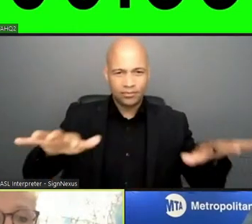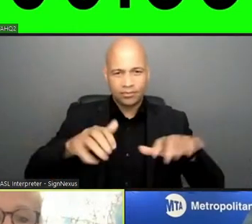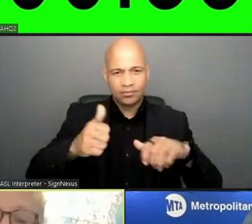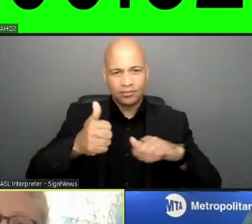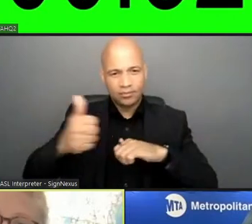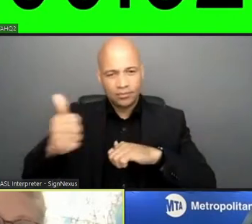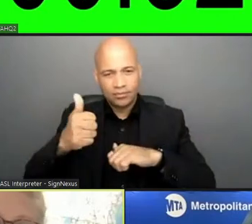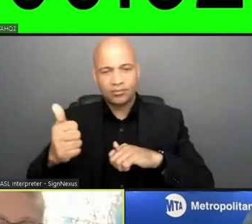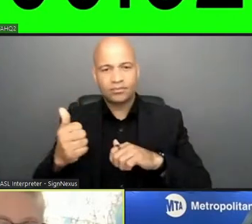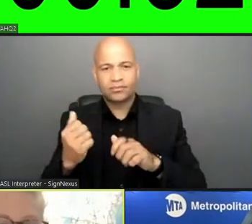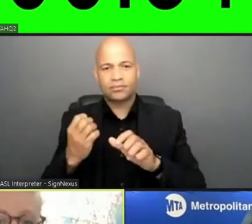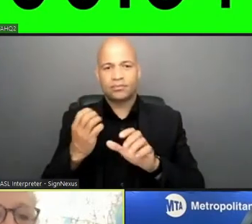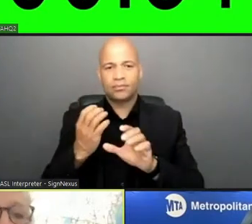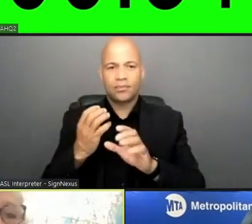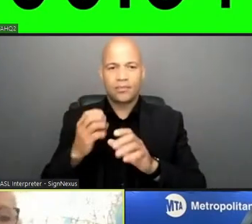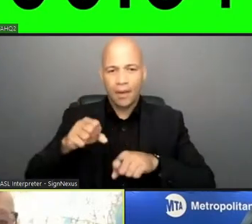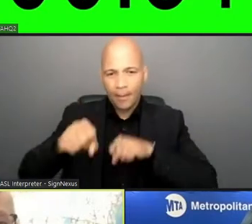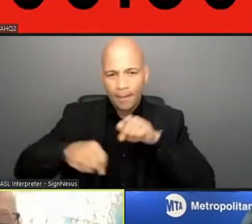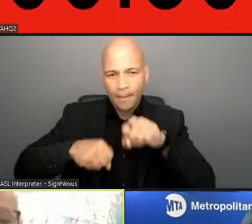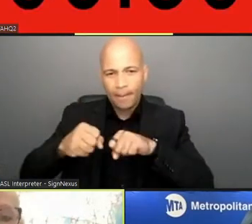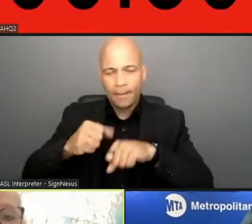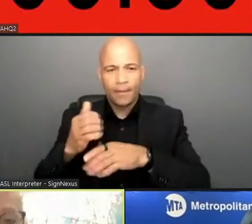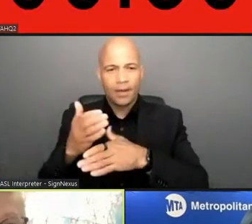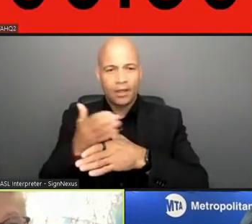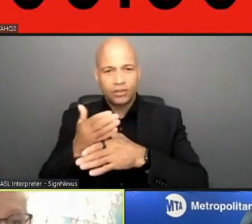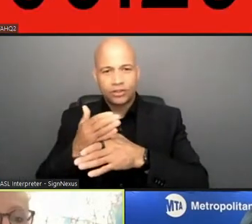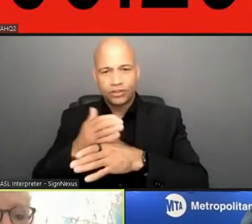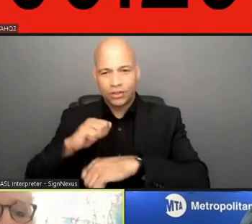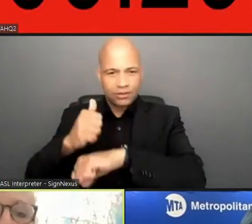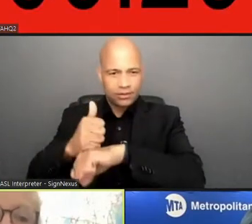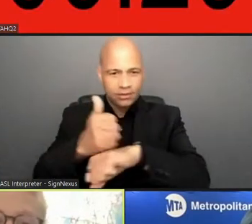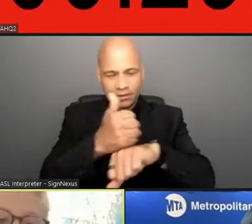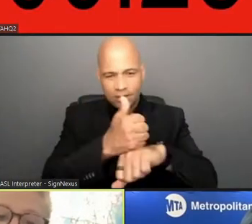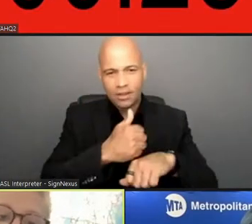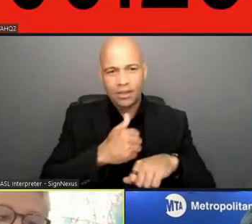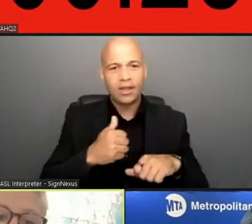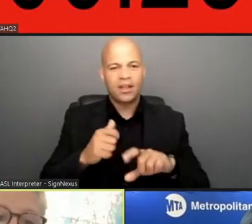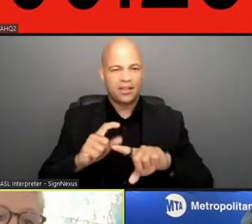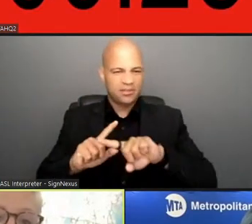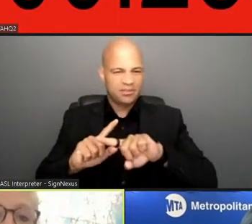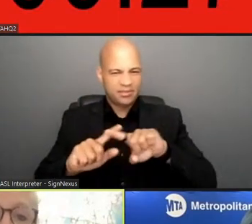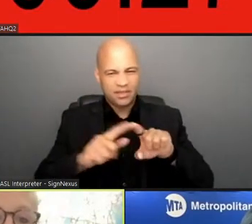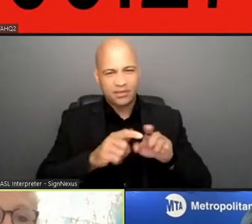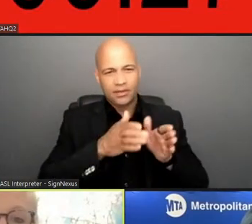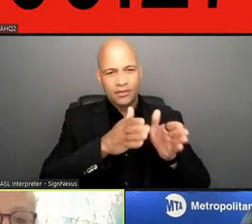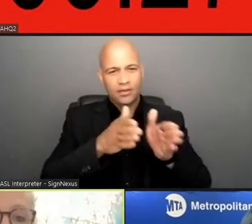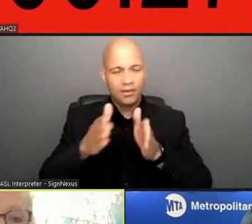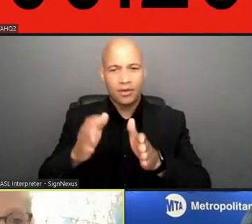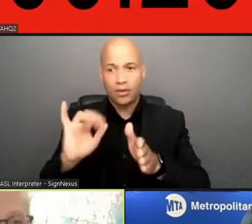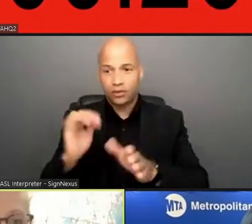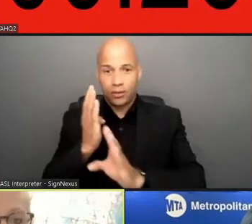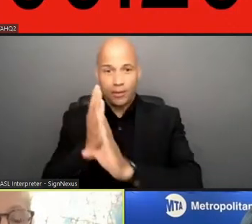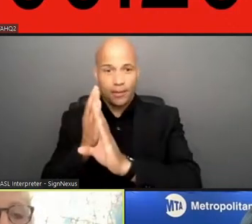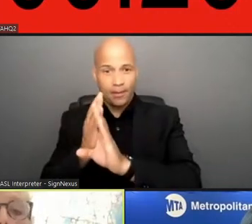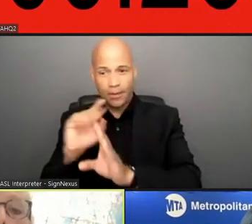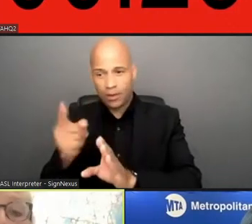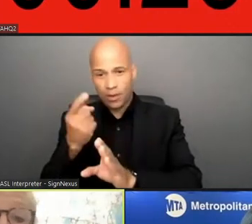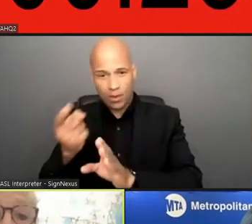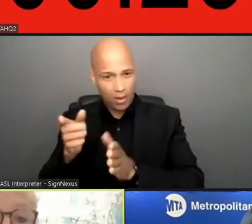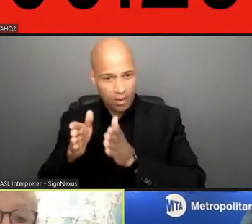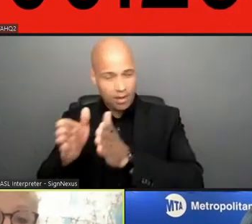Share docs and connections to Transit protected bike games and Greenways and dedicated bus only Lanes to improve speed and service